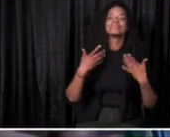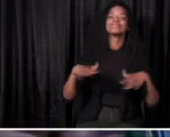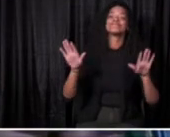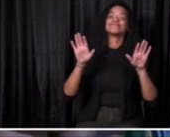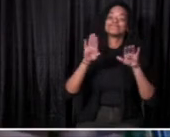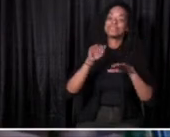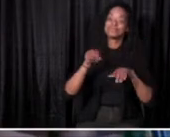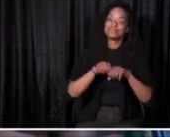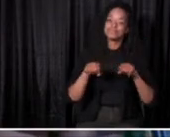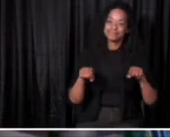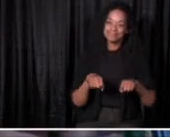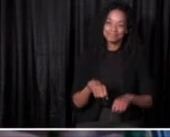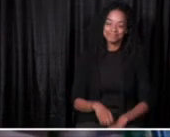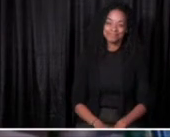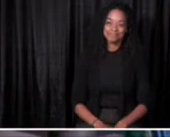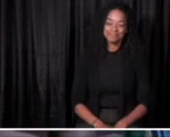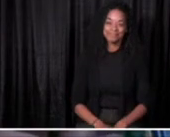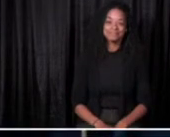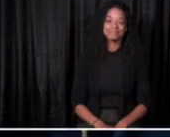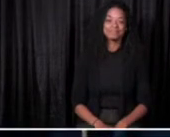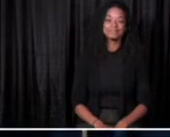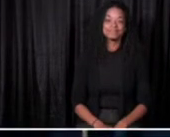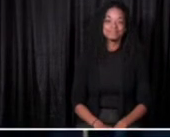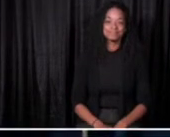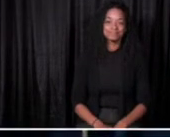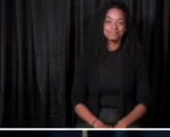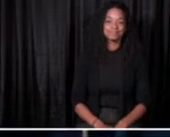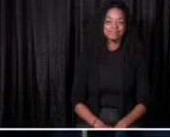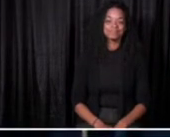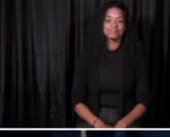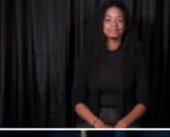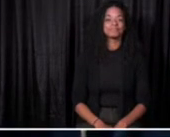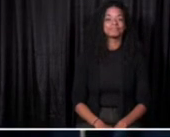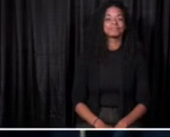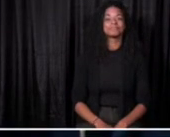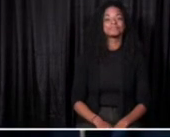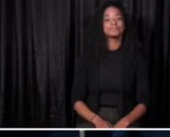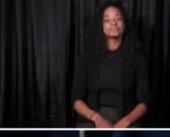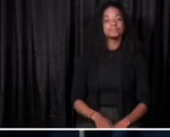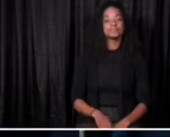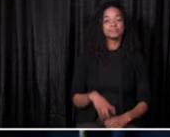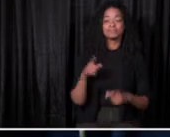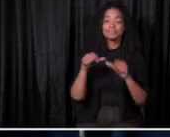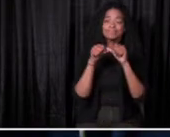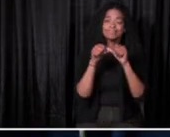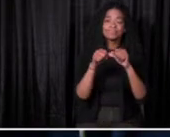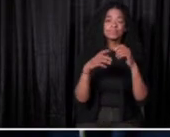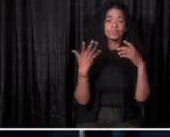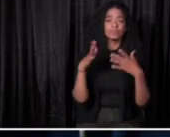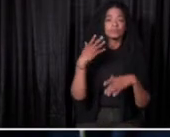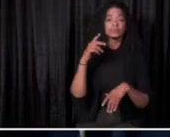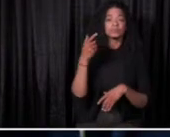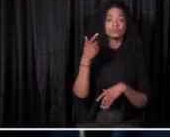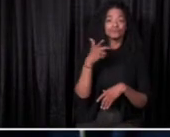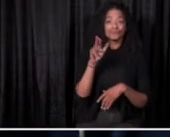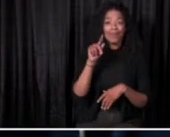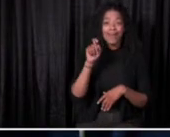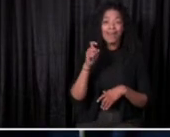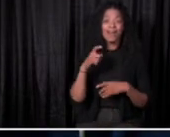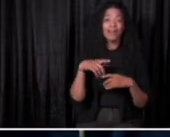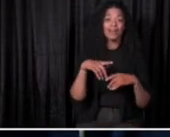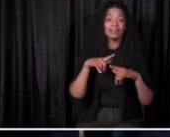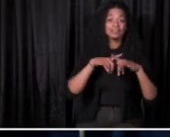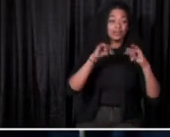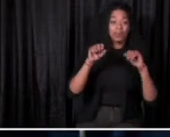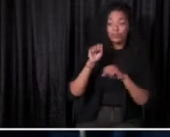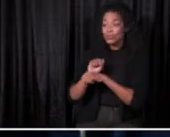She maintained her academic excellence while working full-time and dealing with the devastation of